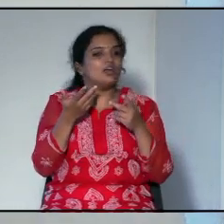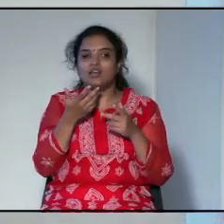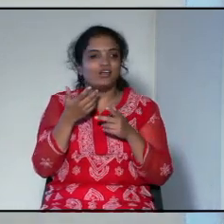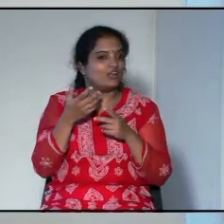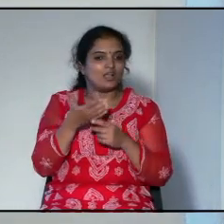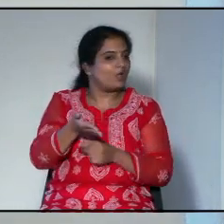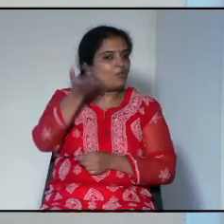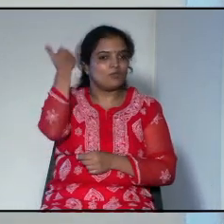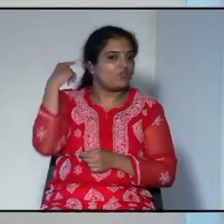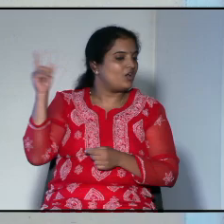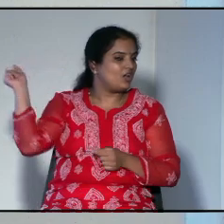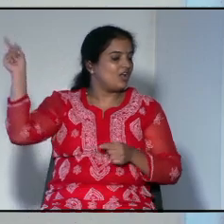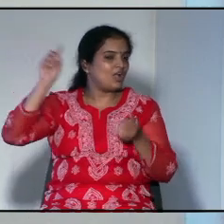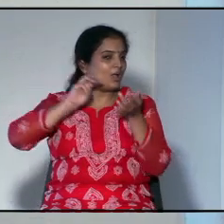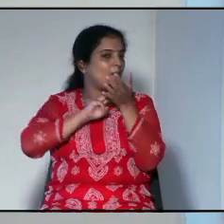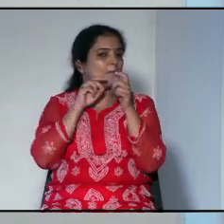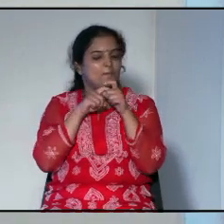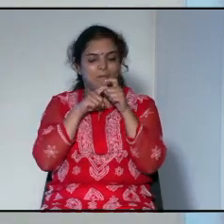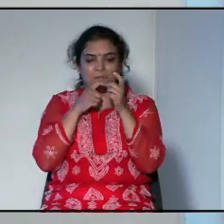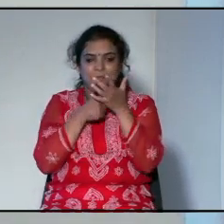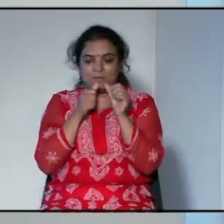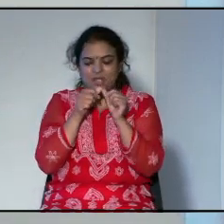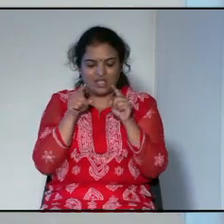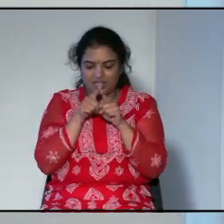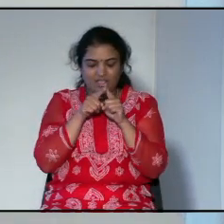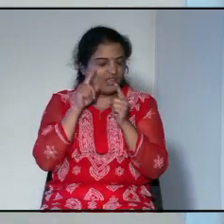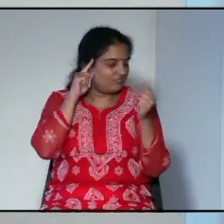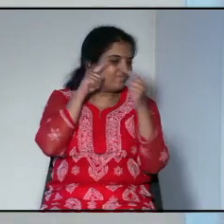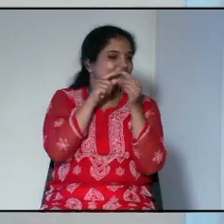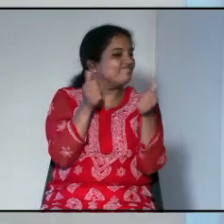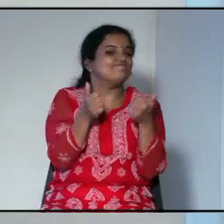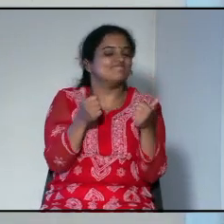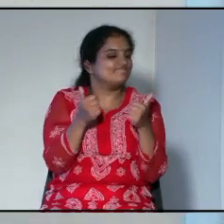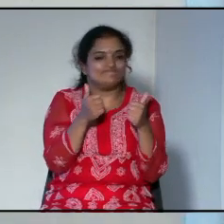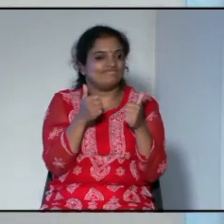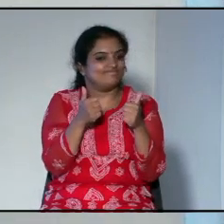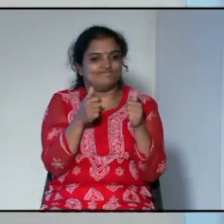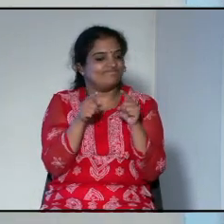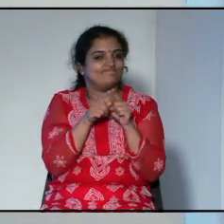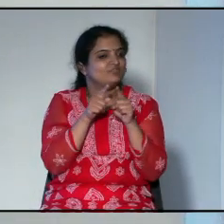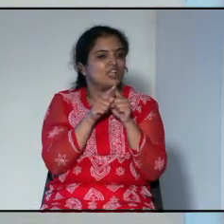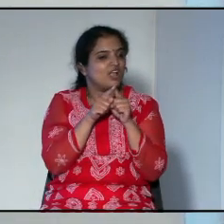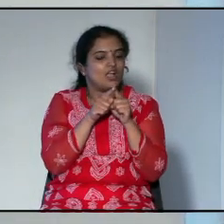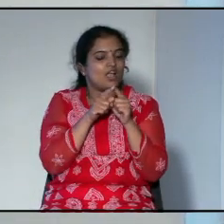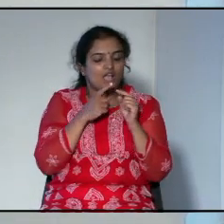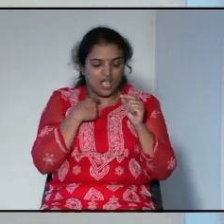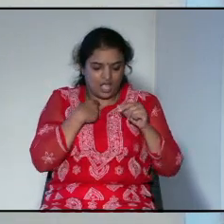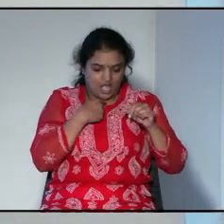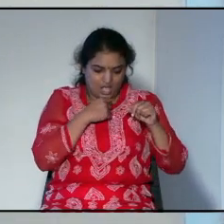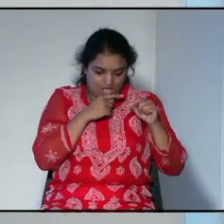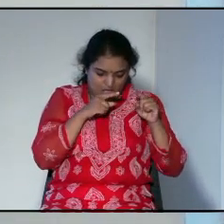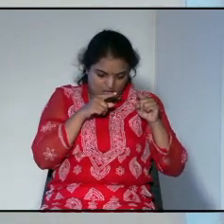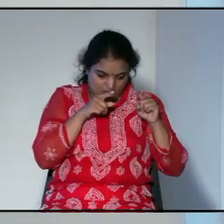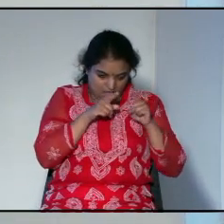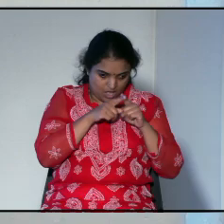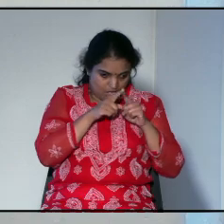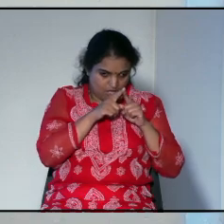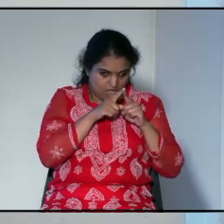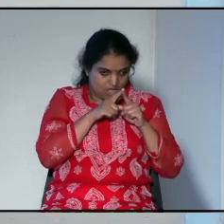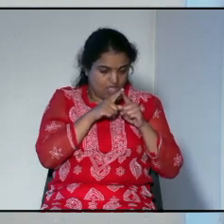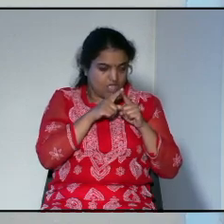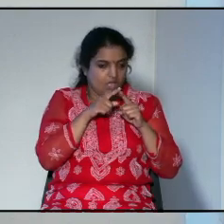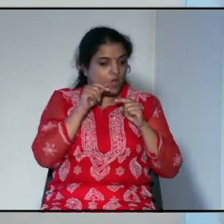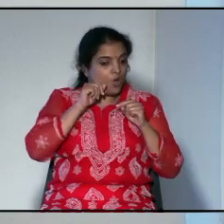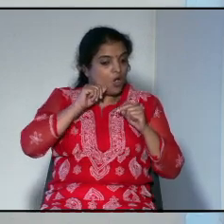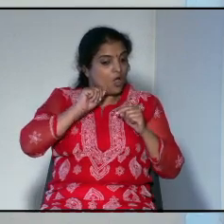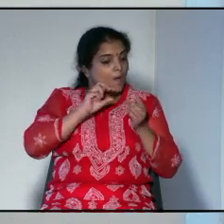no estate. In fact, she truly left nothing because her home in Bhawanipur was a rented apartment,